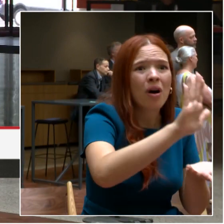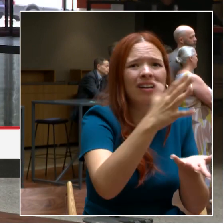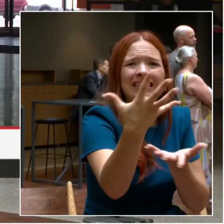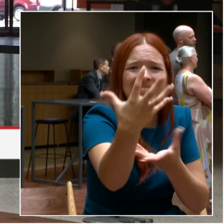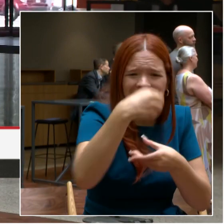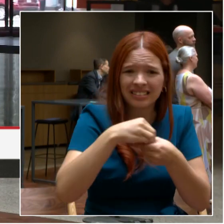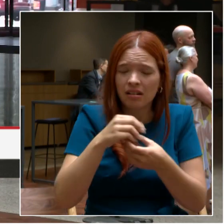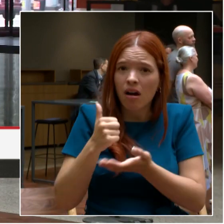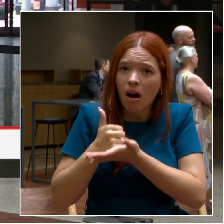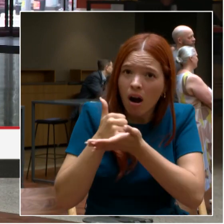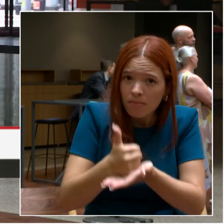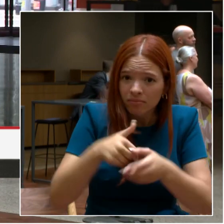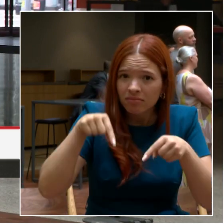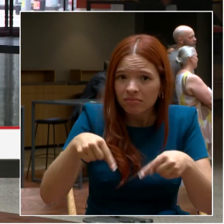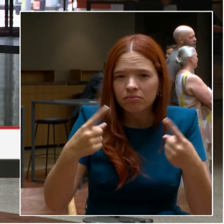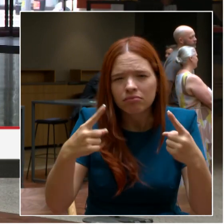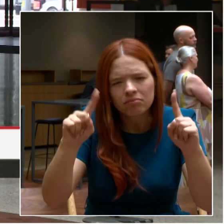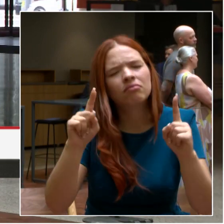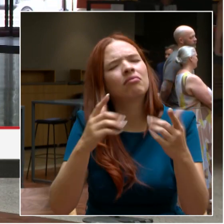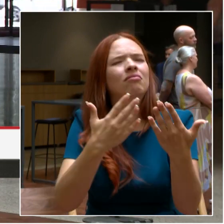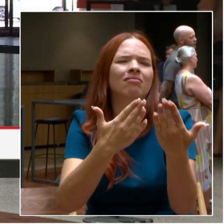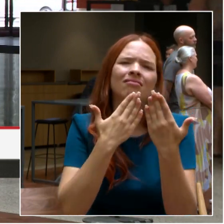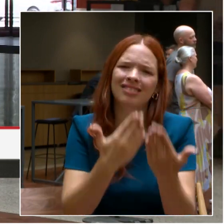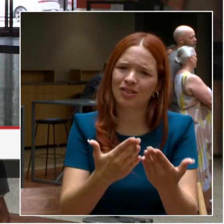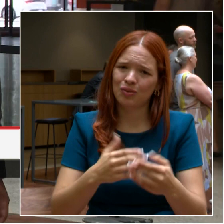help. So thank you so much.